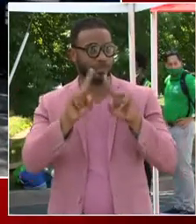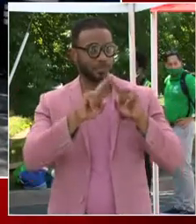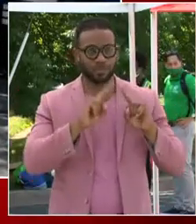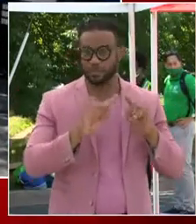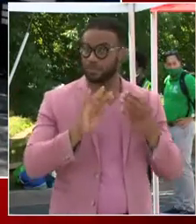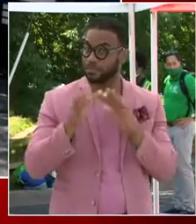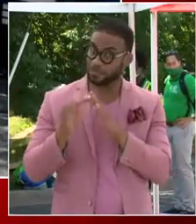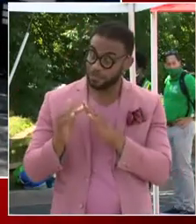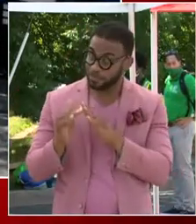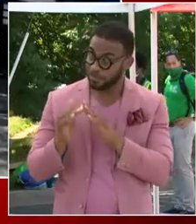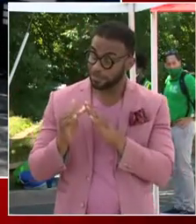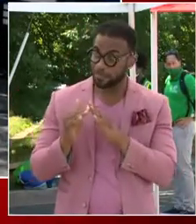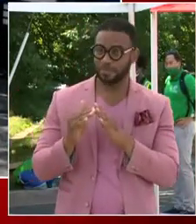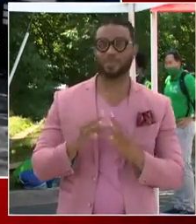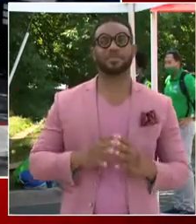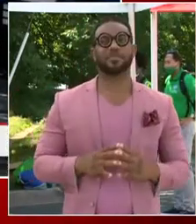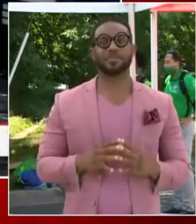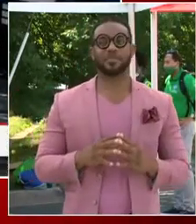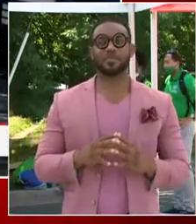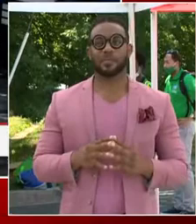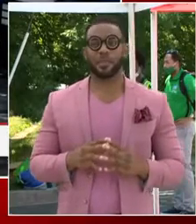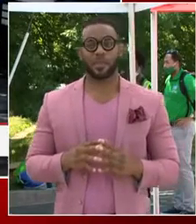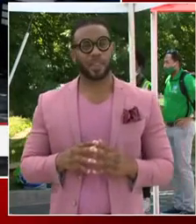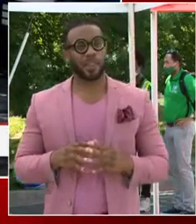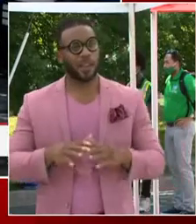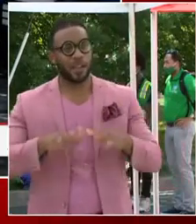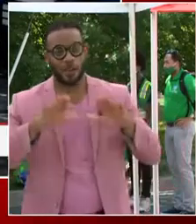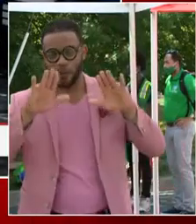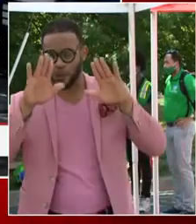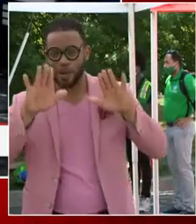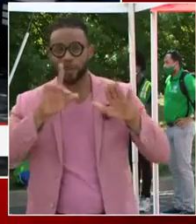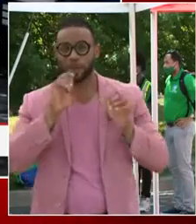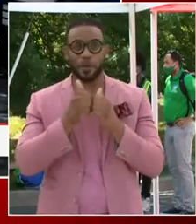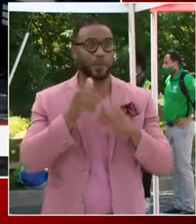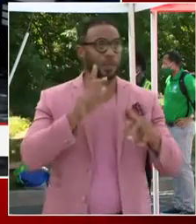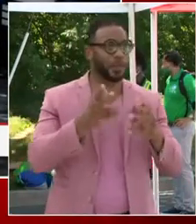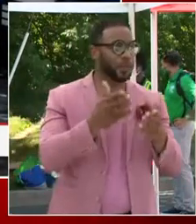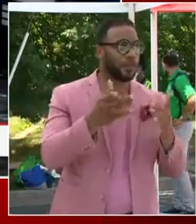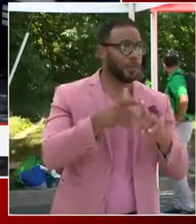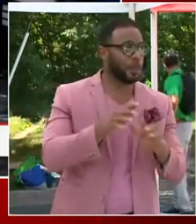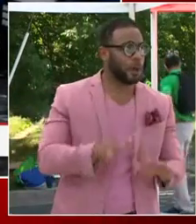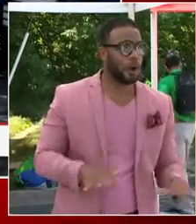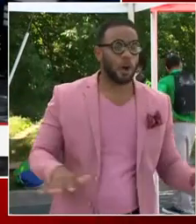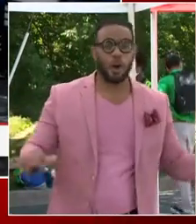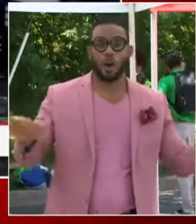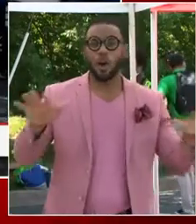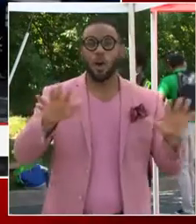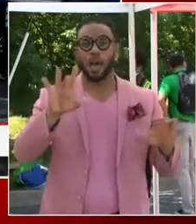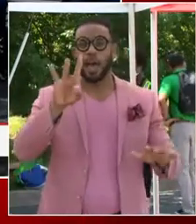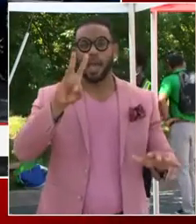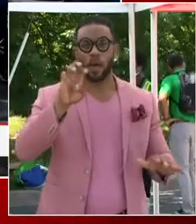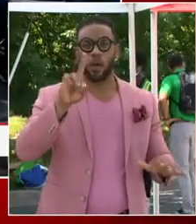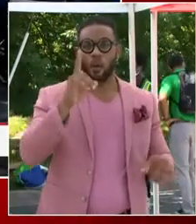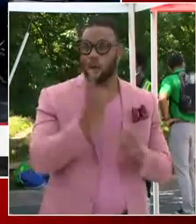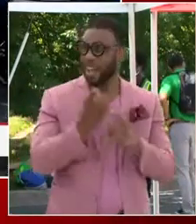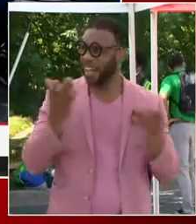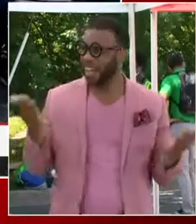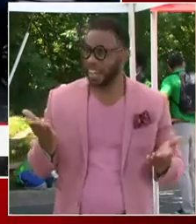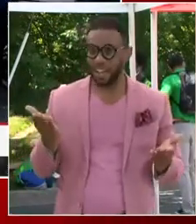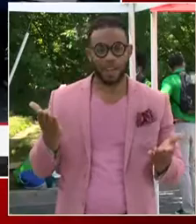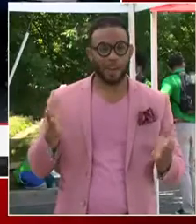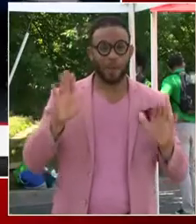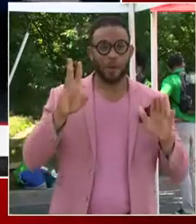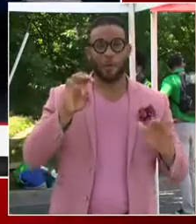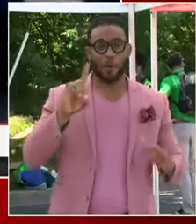the city. And it's so great to be with people from all 8 wards right here in the